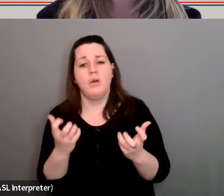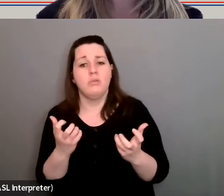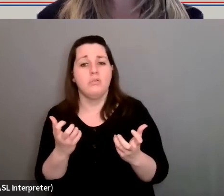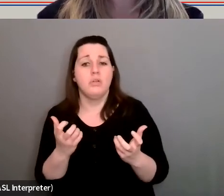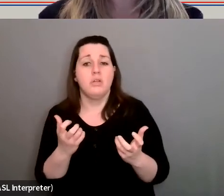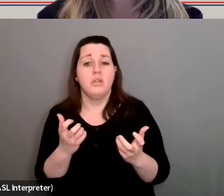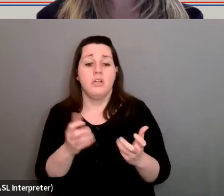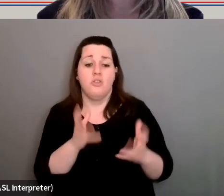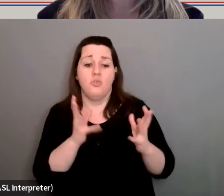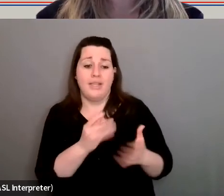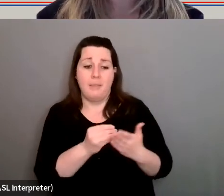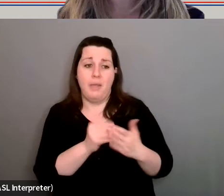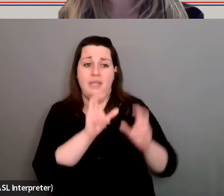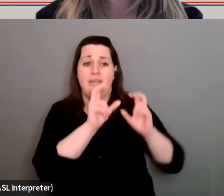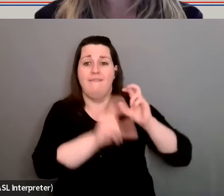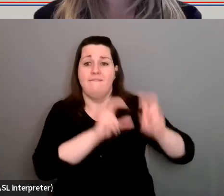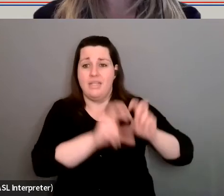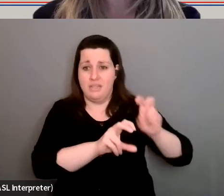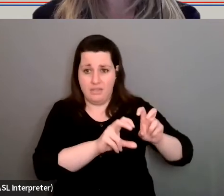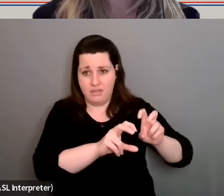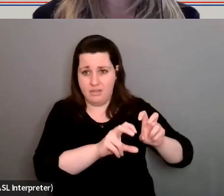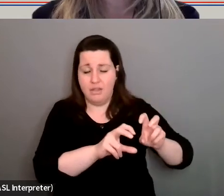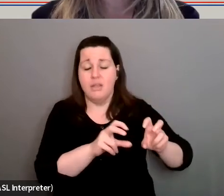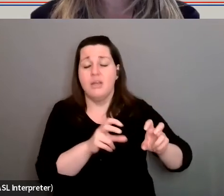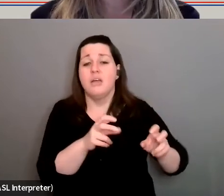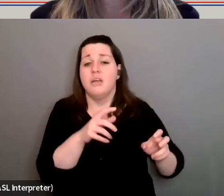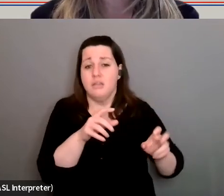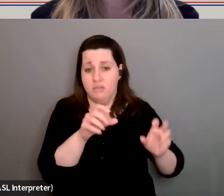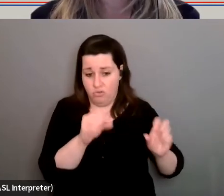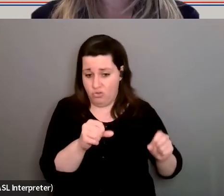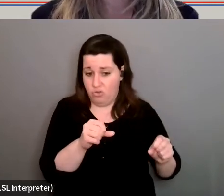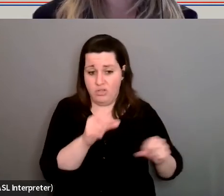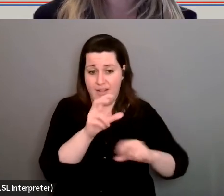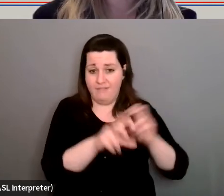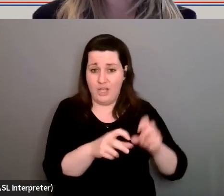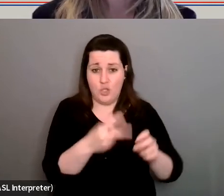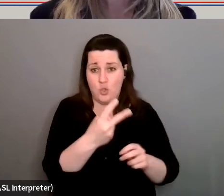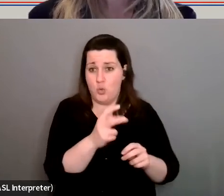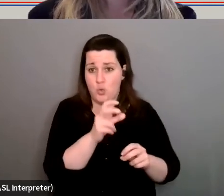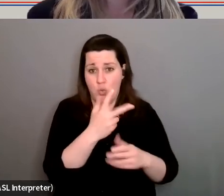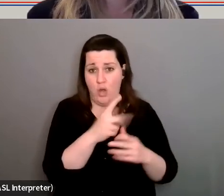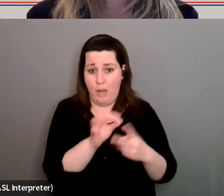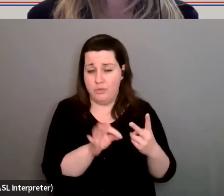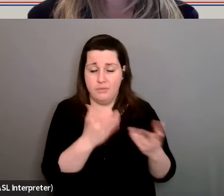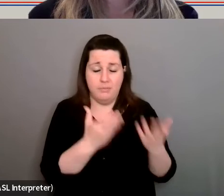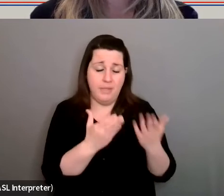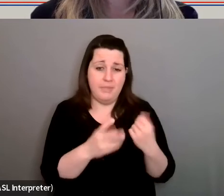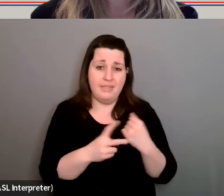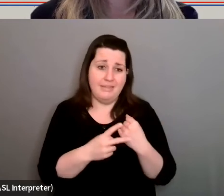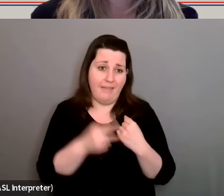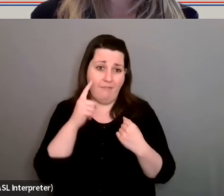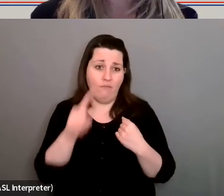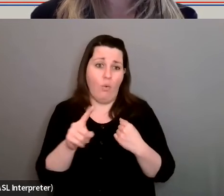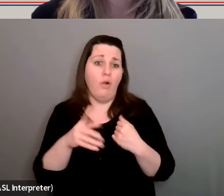rest of it invested in one of those investment options. And in fact, they can have it invested in two of those investment options. Maybe they're saving for something